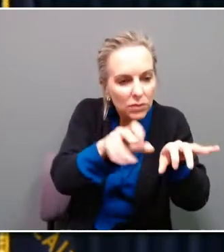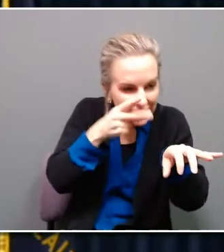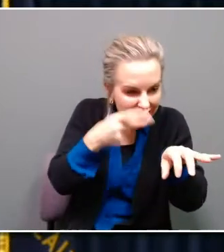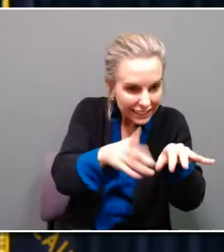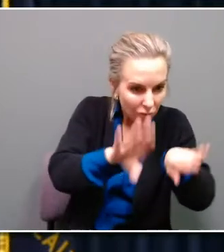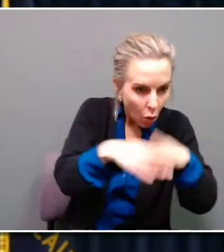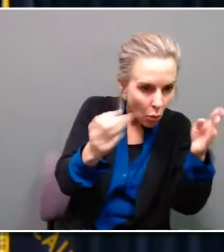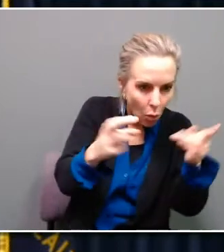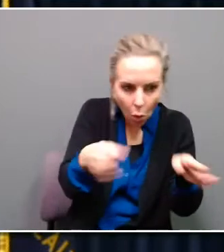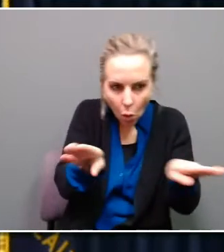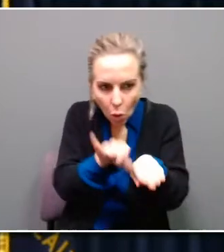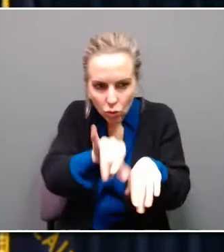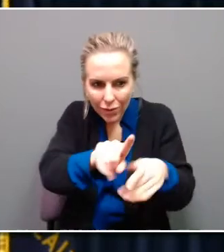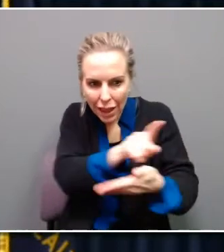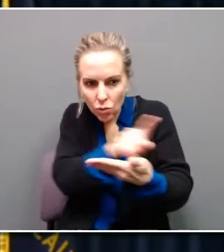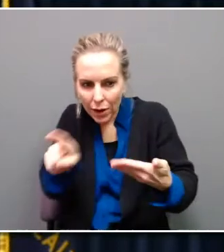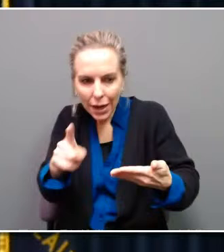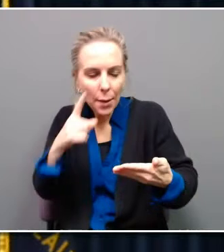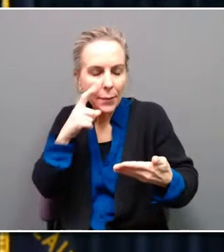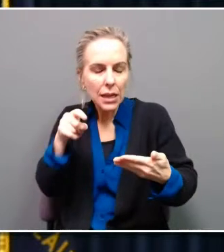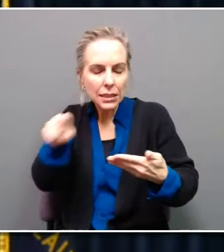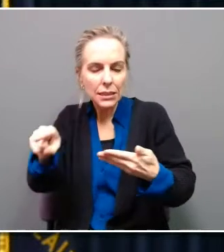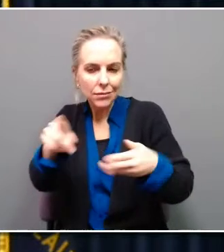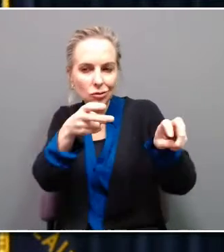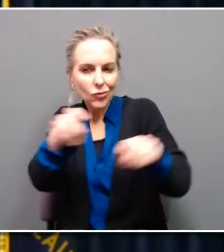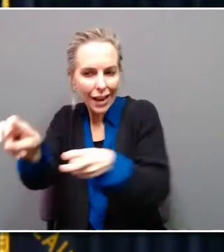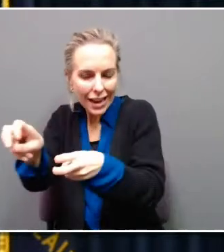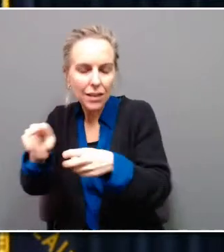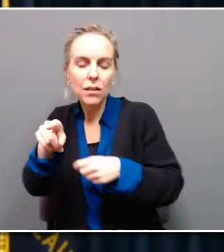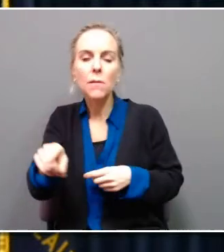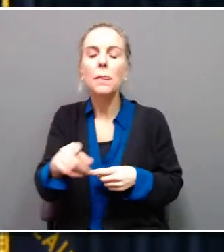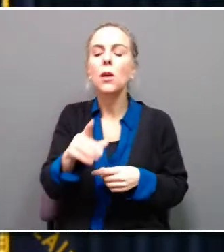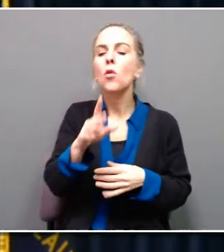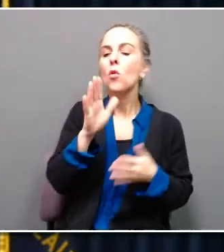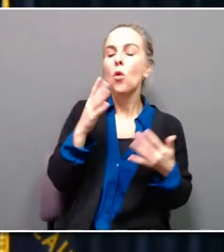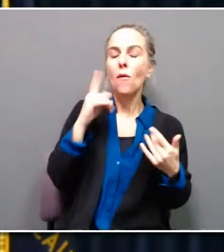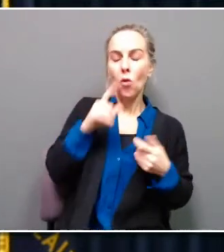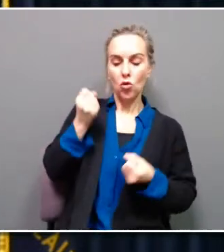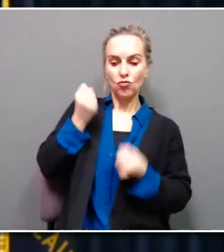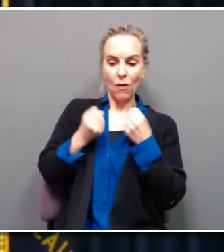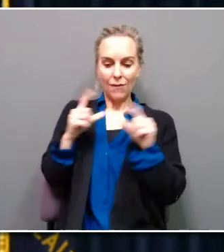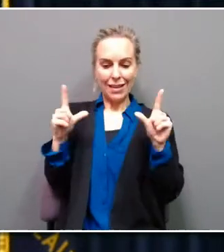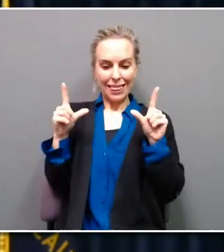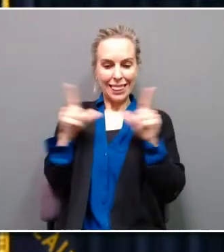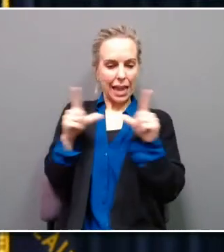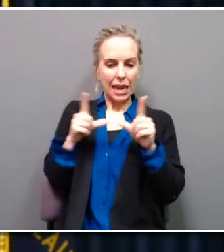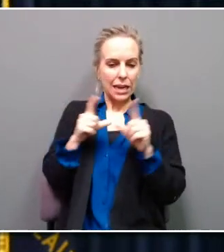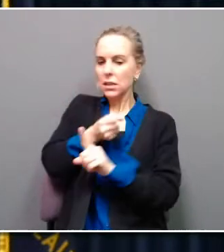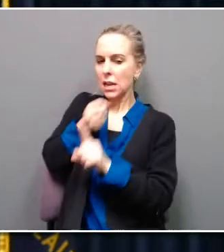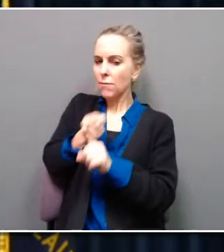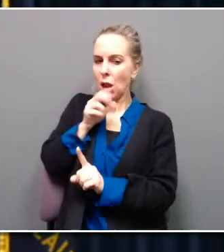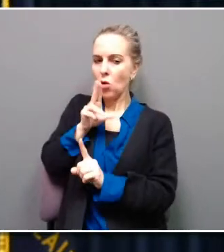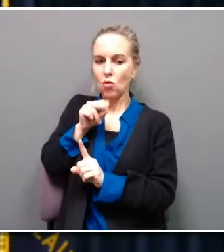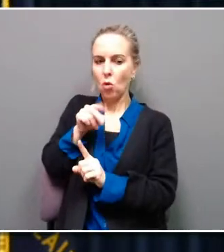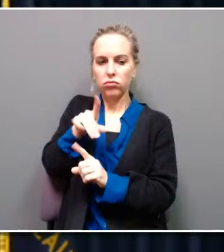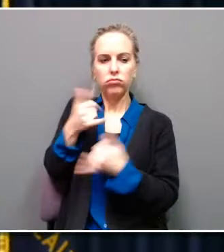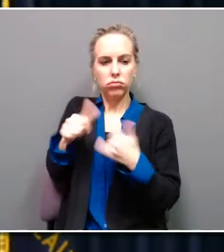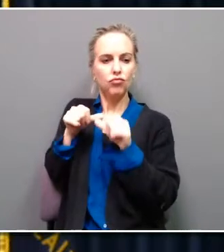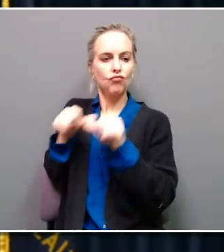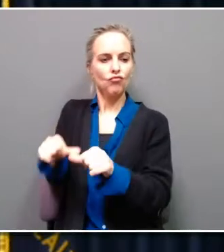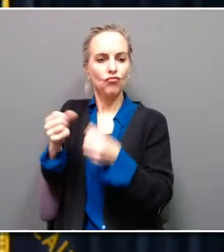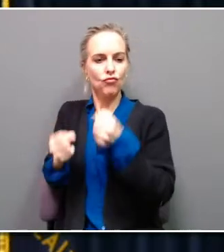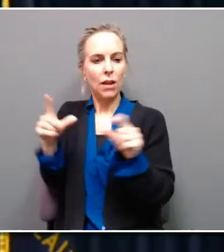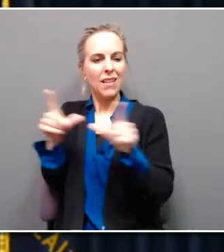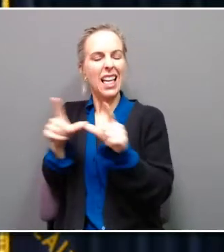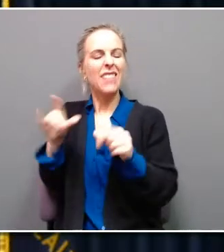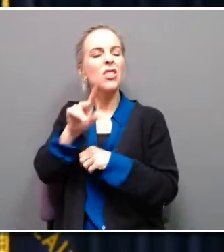system change will not impact the issuance of driver's licenses at the driver's licensing regional offices.